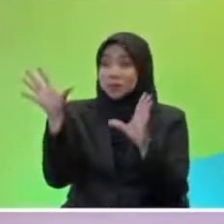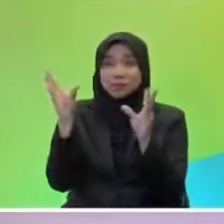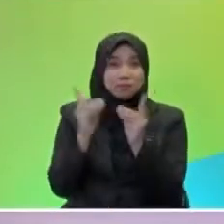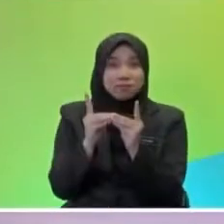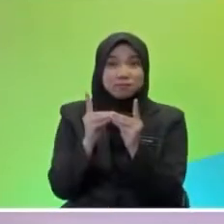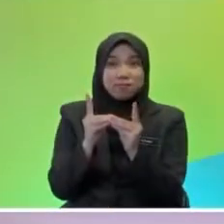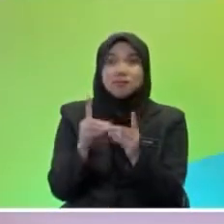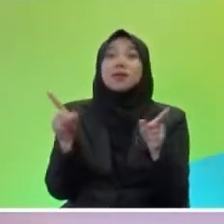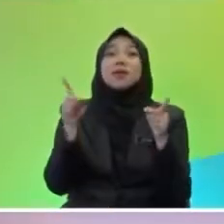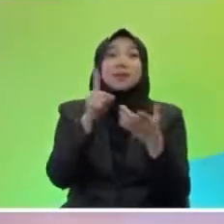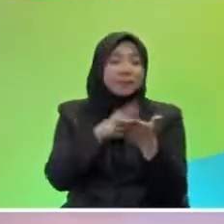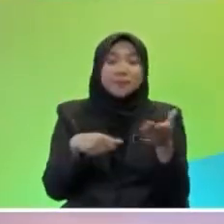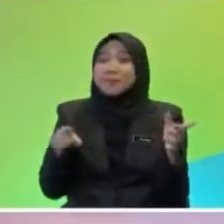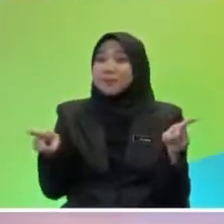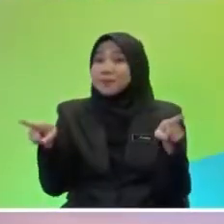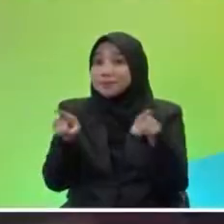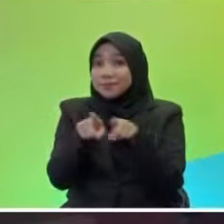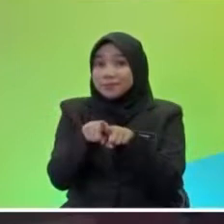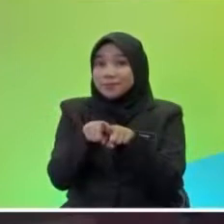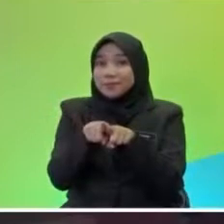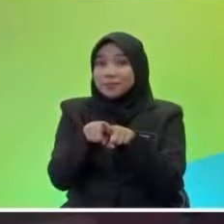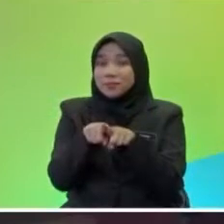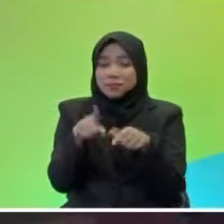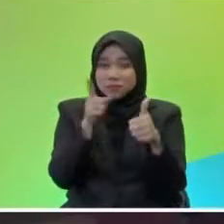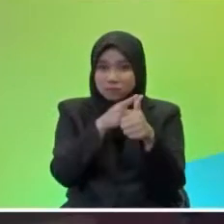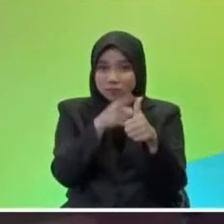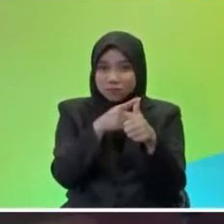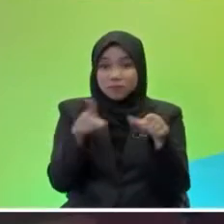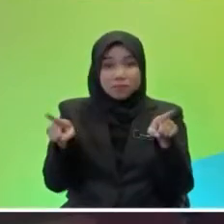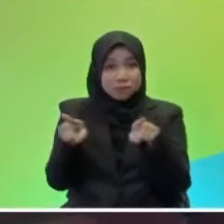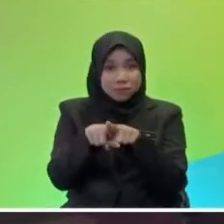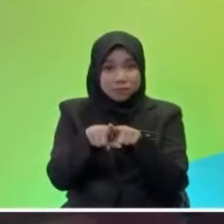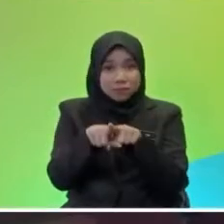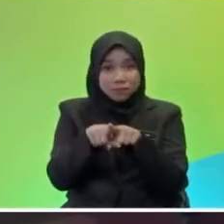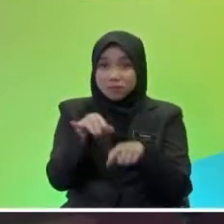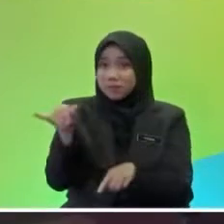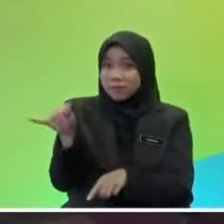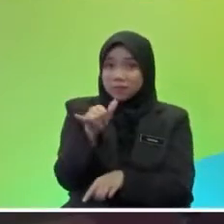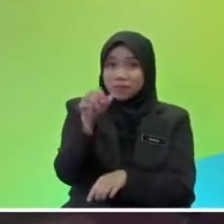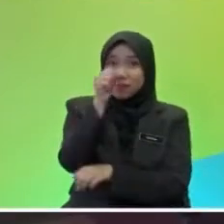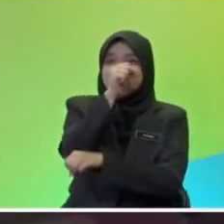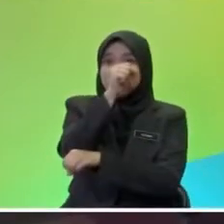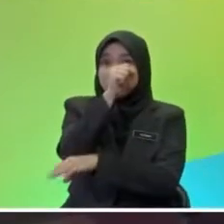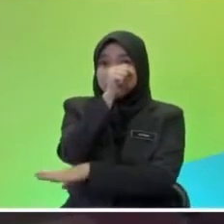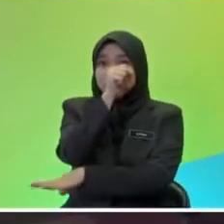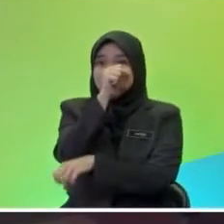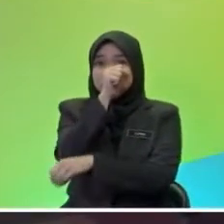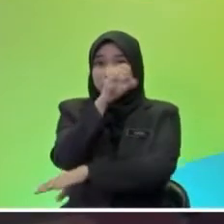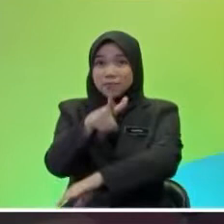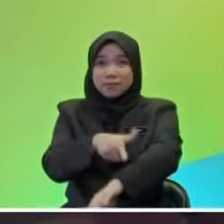are the similarities here? Similarities here, they both have tap roots. Yeah. Mm. Very good. And